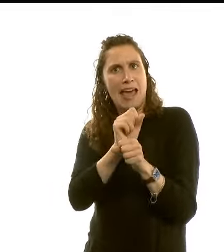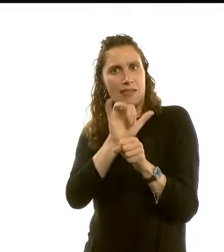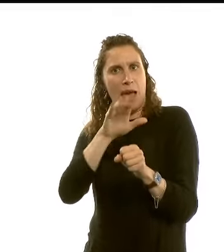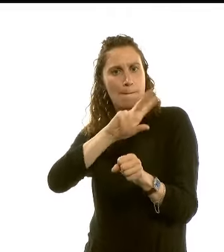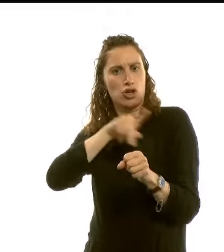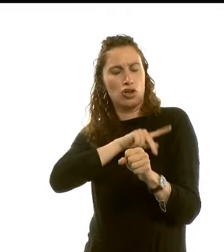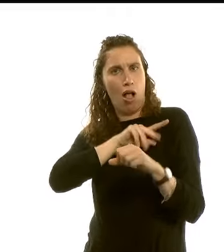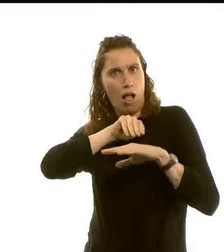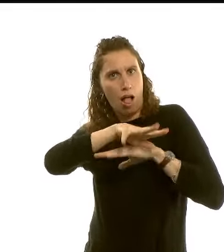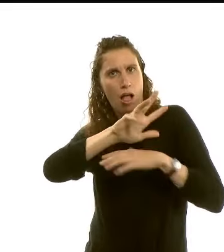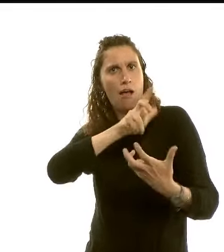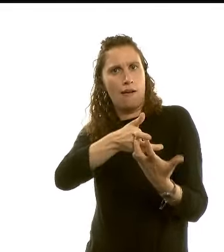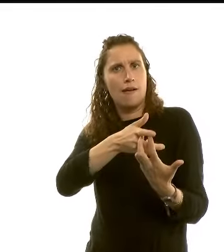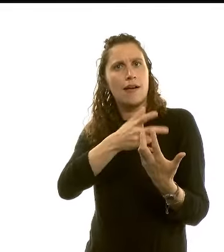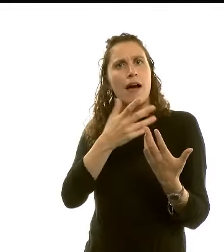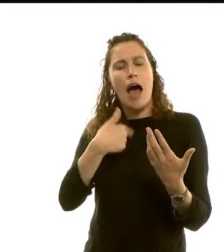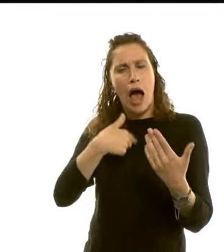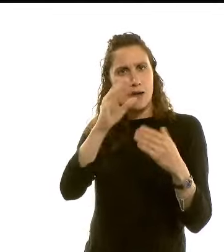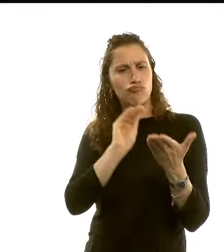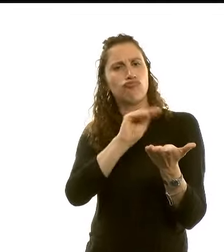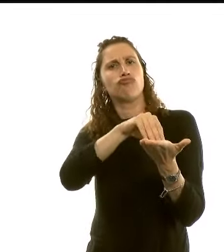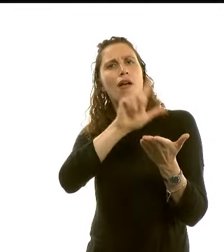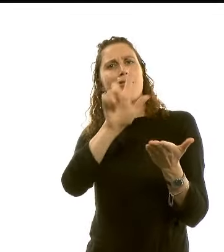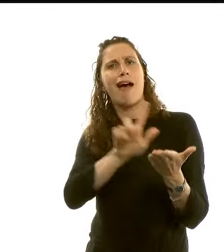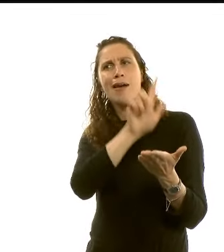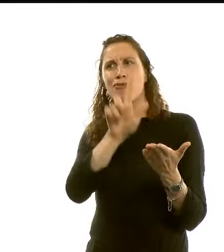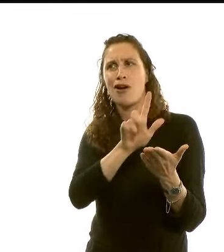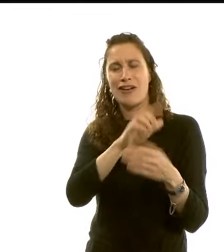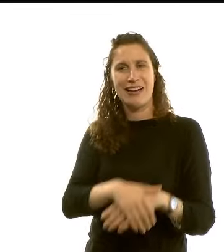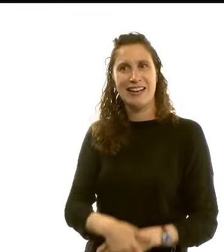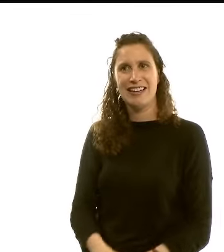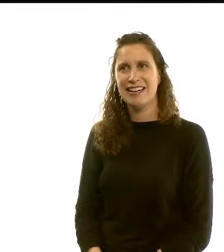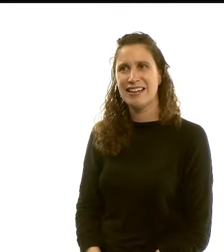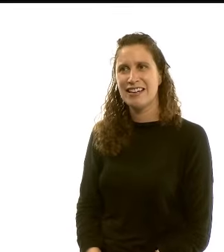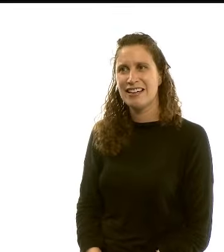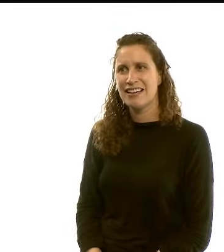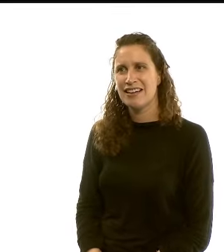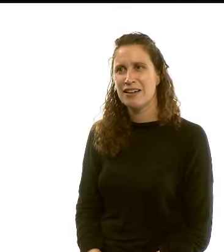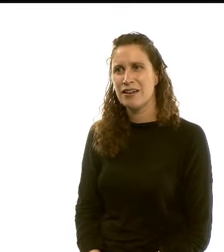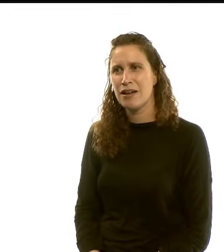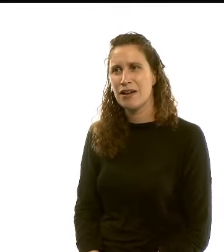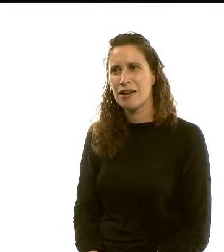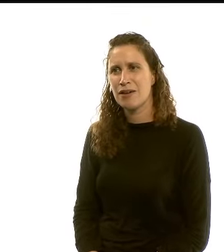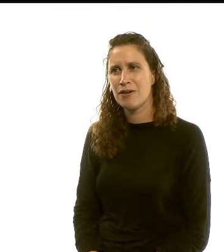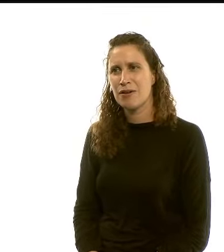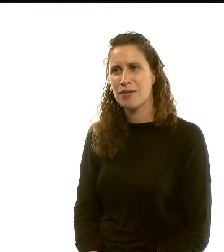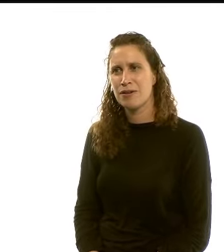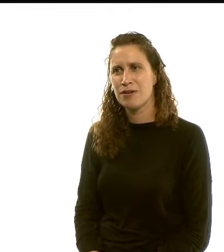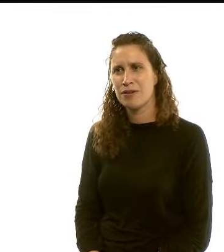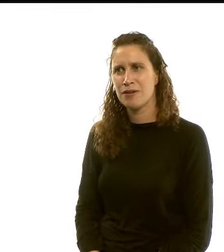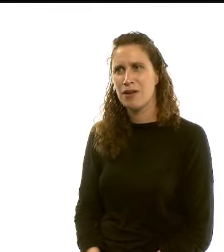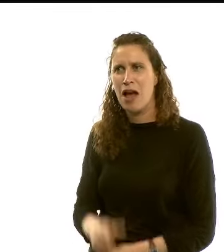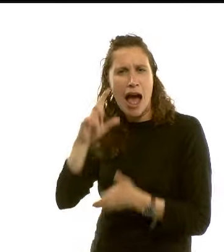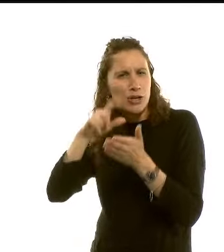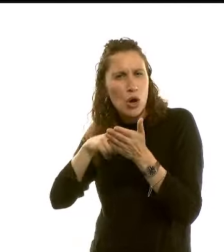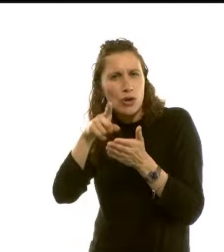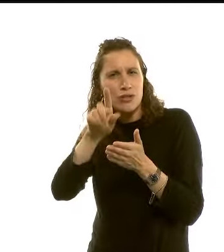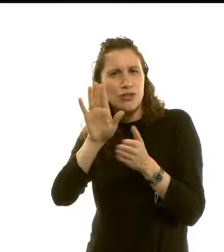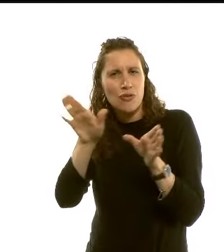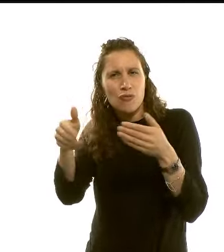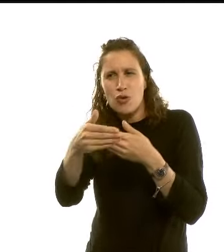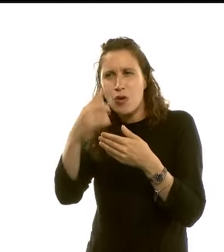library, and you've got a couple of little examples in there as well, don't you? That you put in yours. Yeah, in mine, yeah. I also noticed that you made a room in your